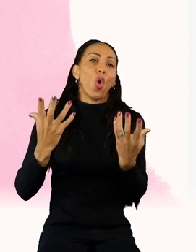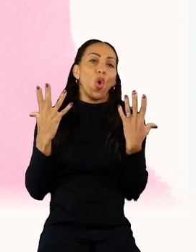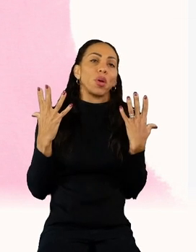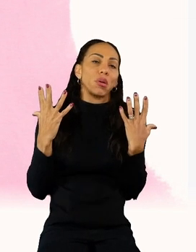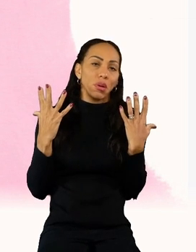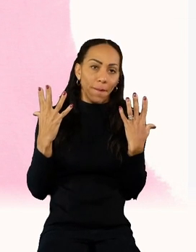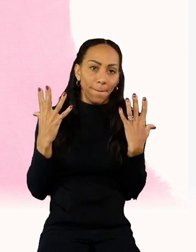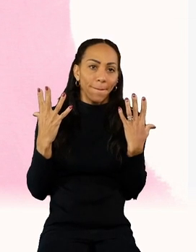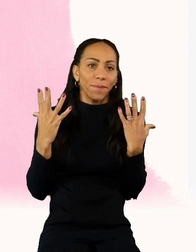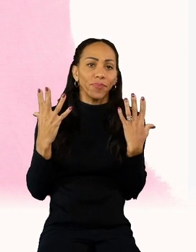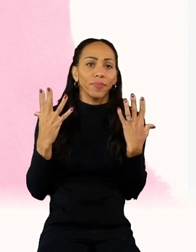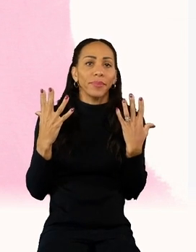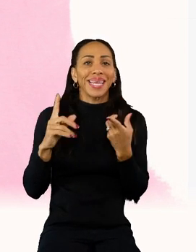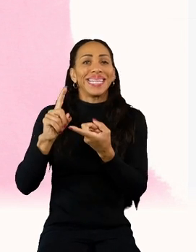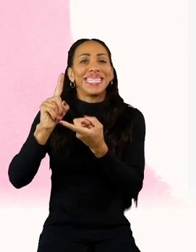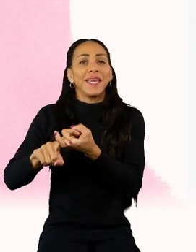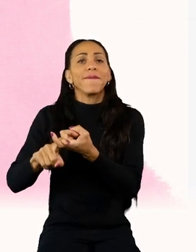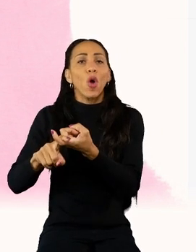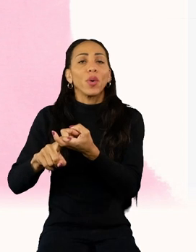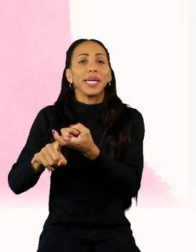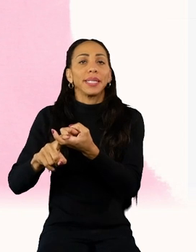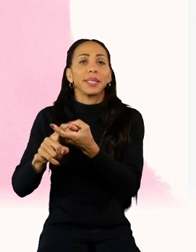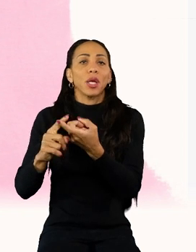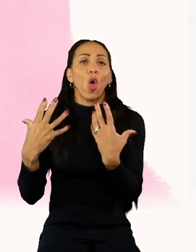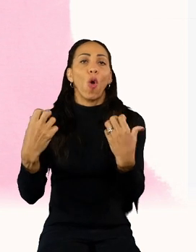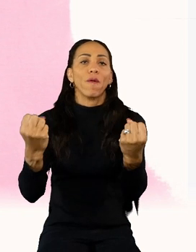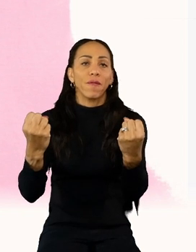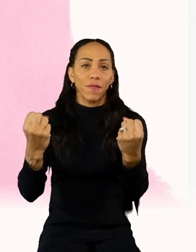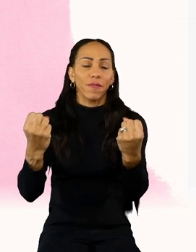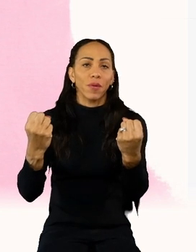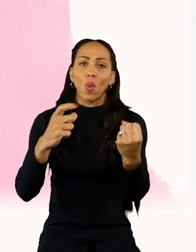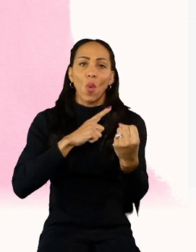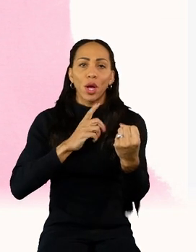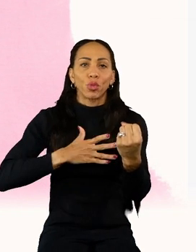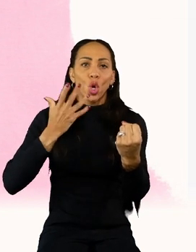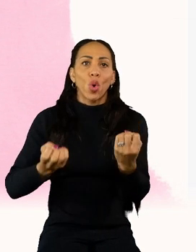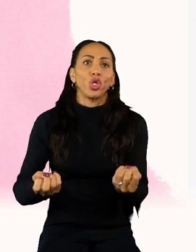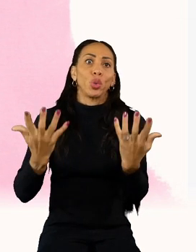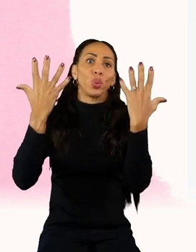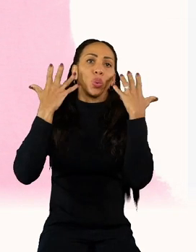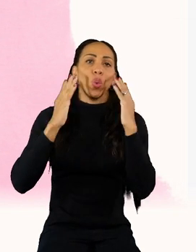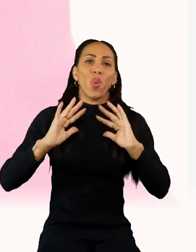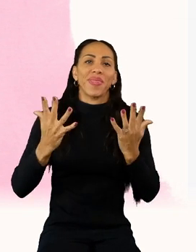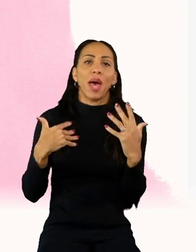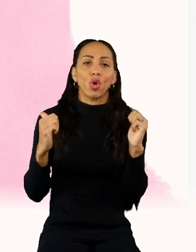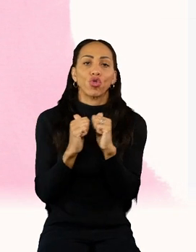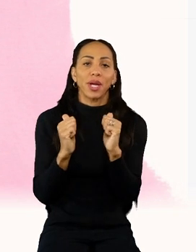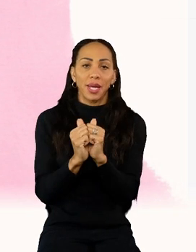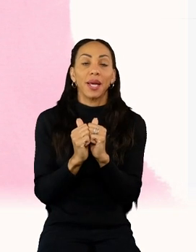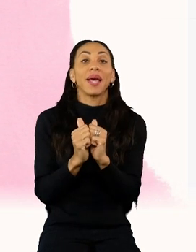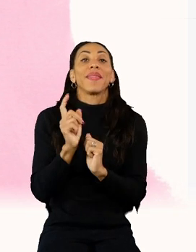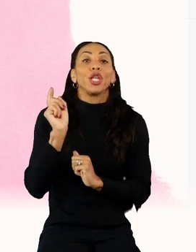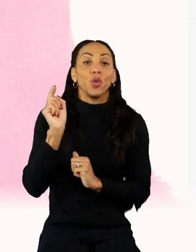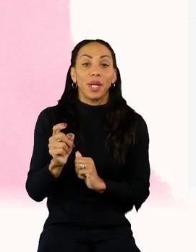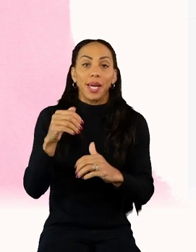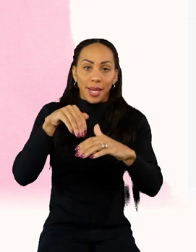on or off. The default is off so that people aren't, you know, their senses aren't bombarded without their